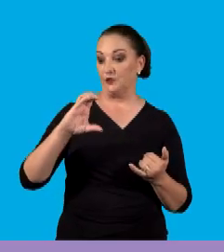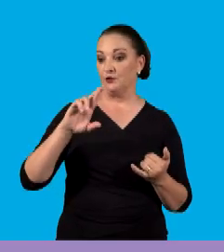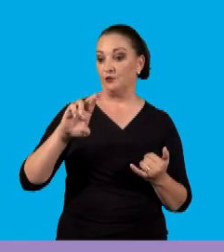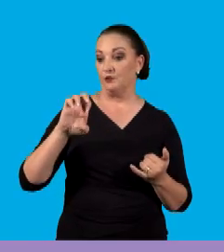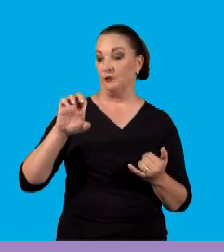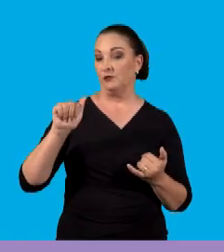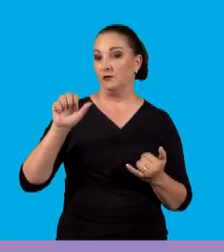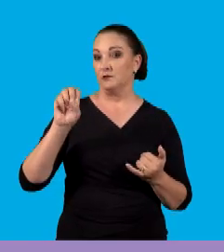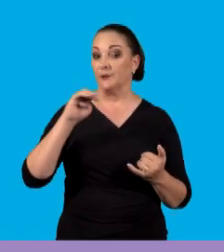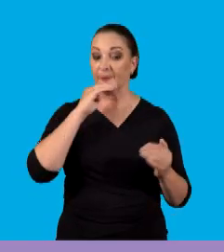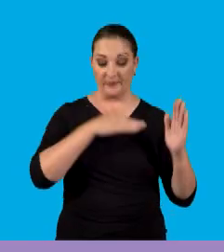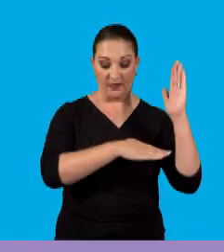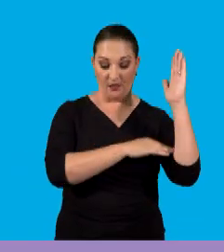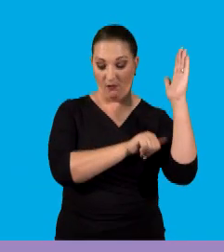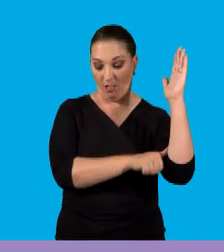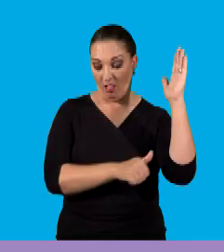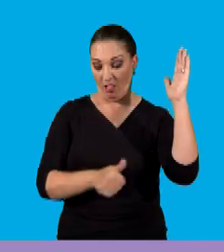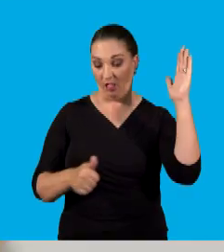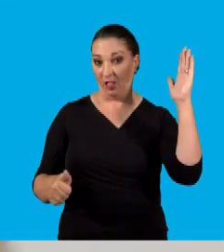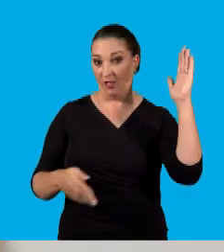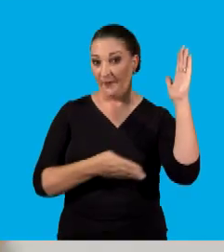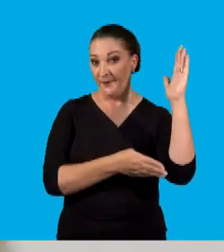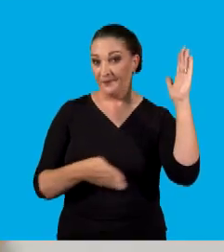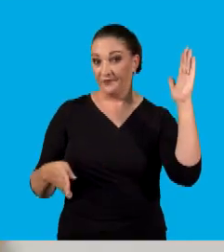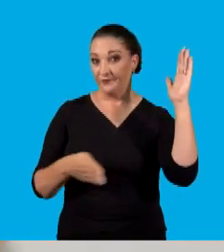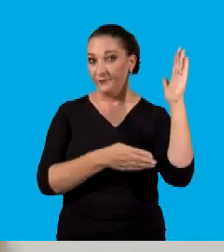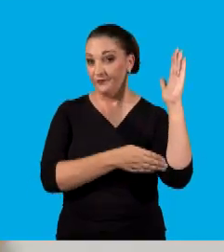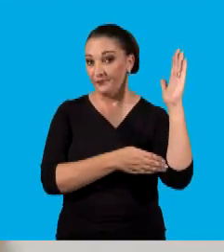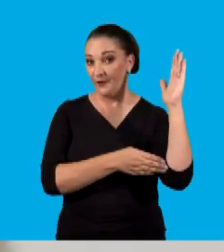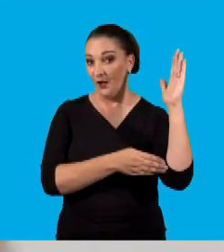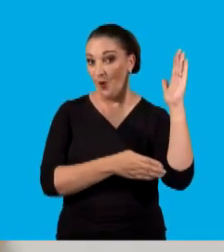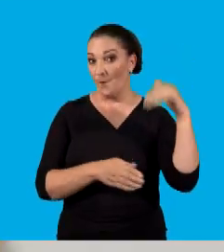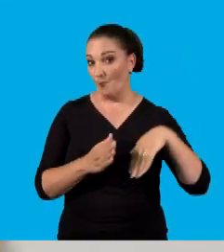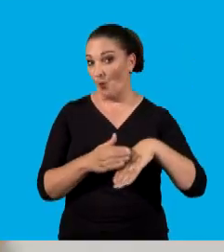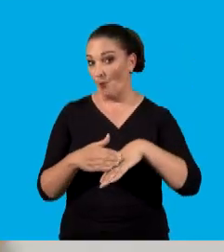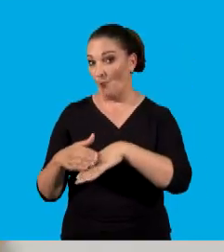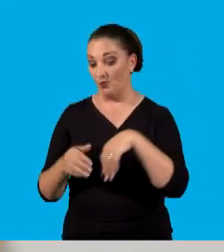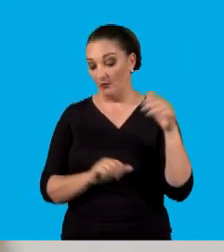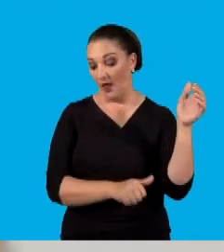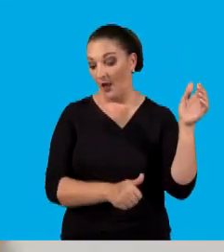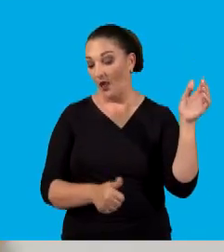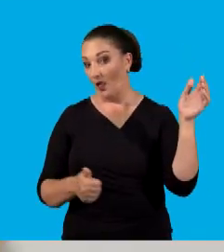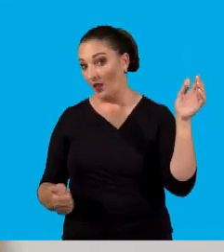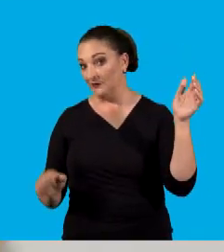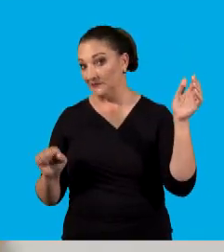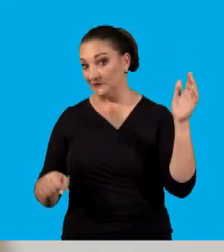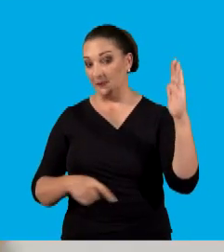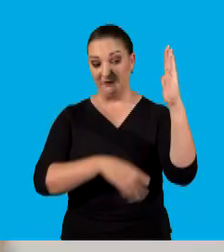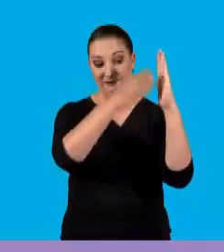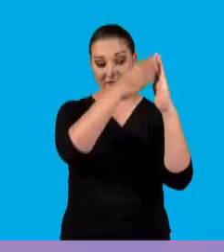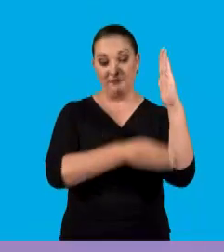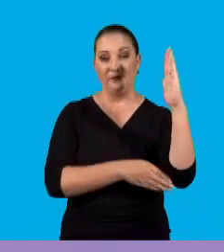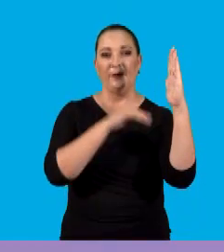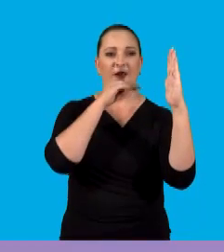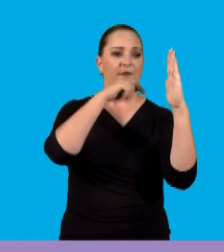our horizontal values, or as our horizontal values are moving up, then to decrease would be our